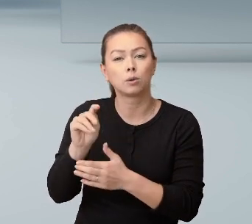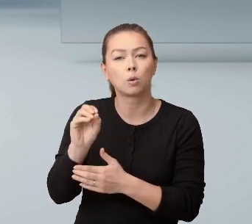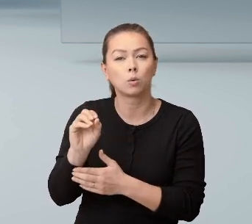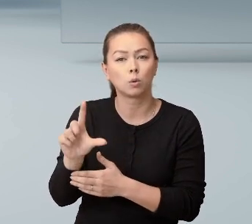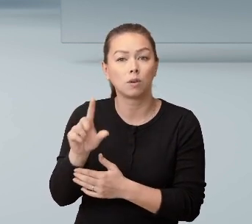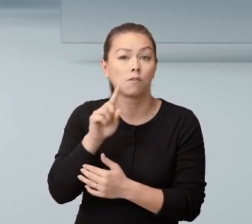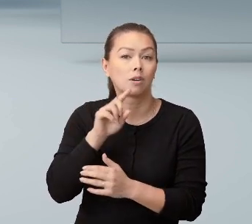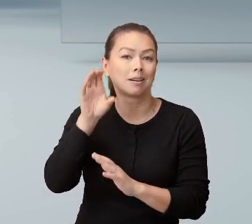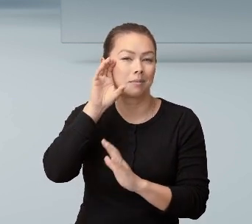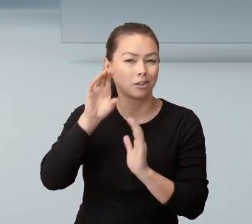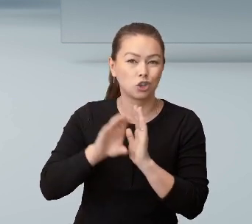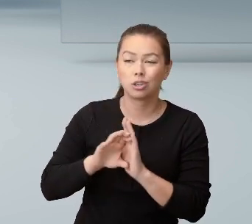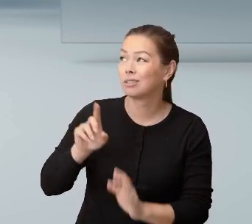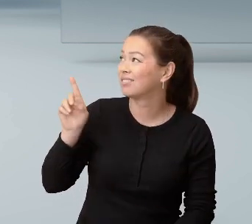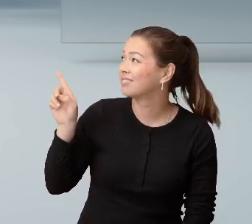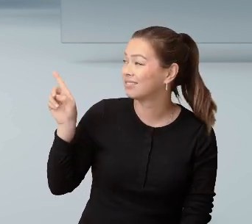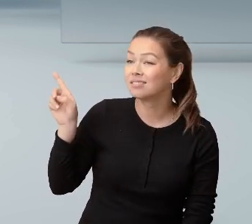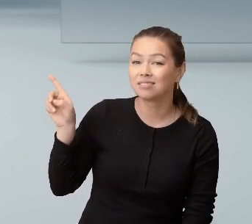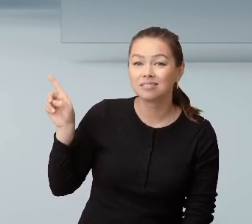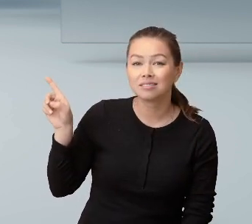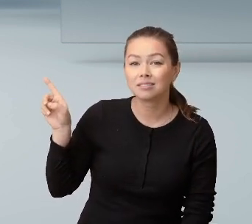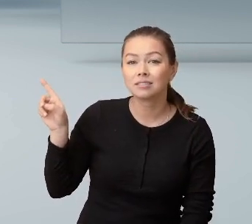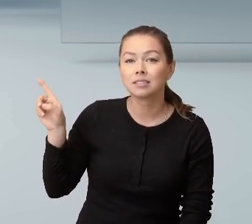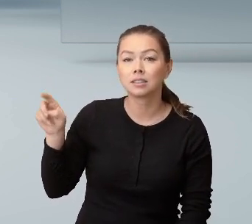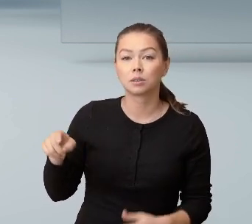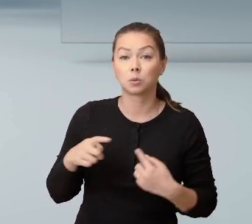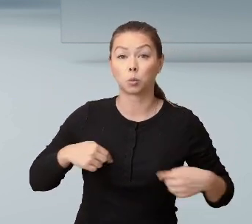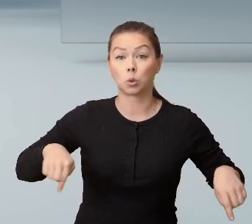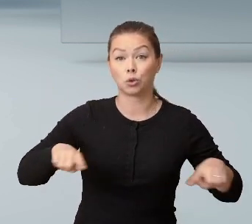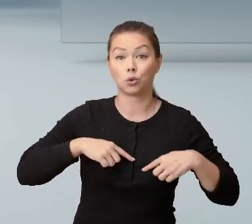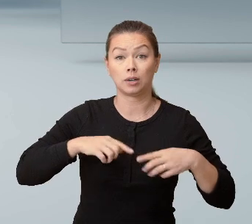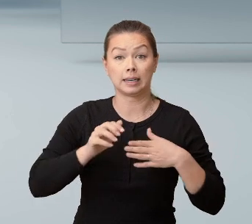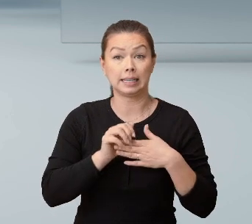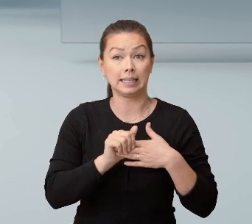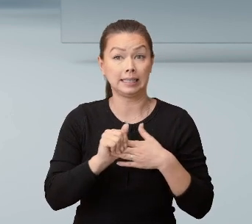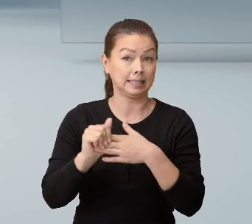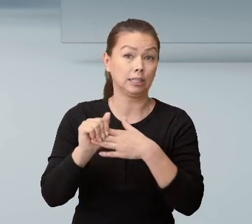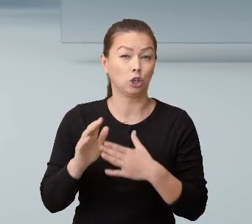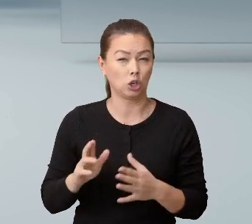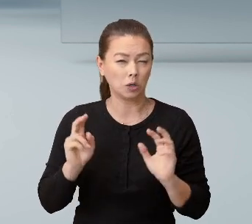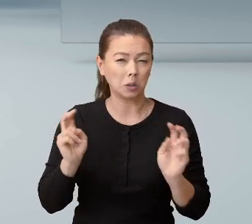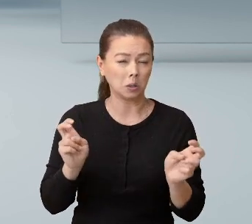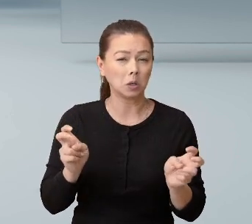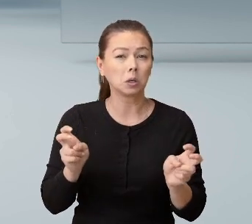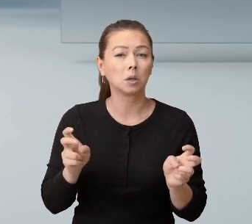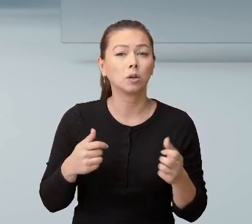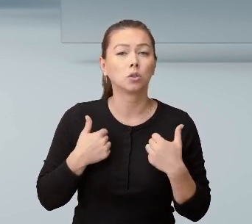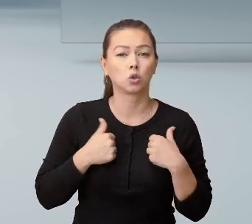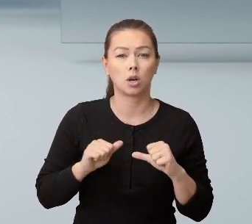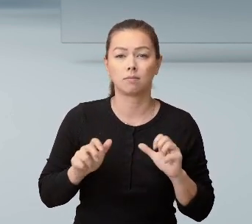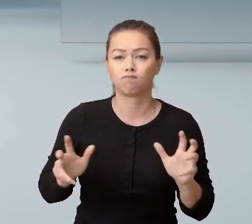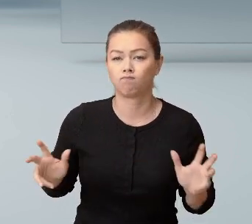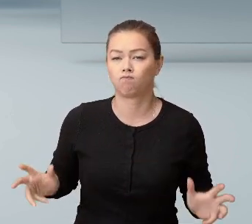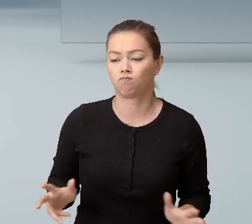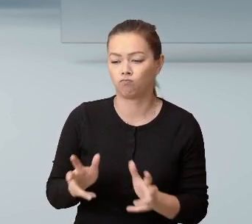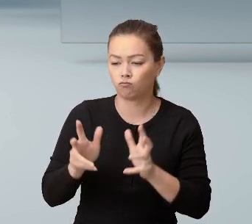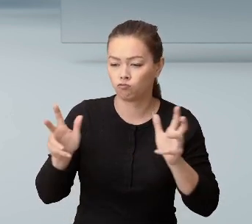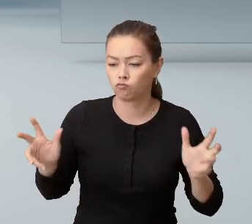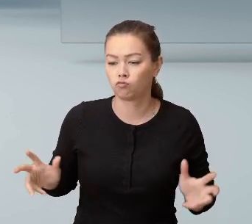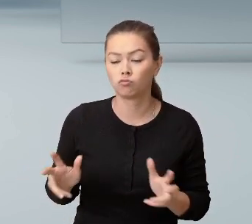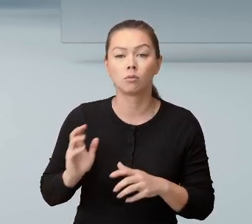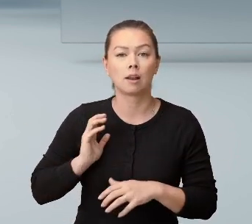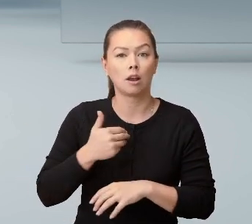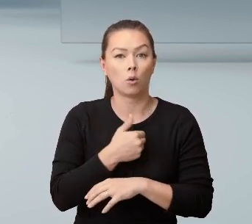where we position ourselves from a leader, as well as driving the components and